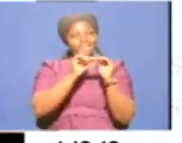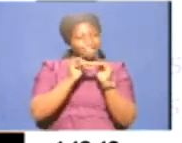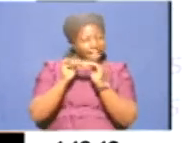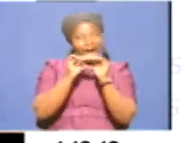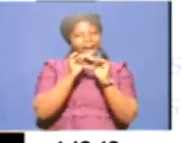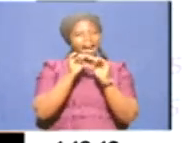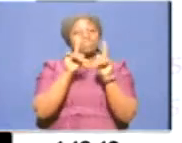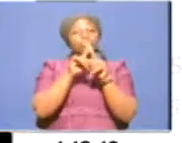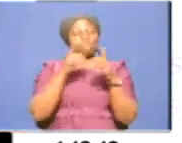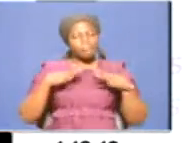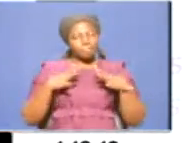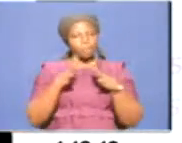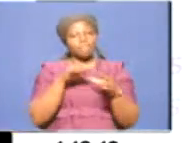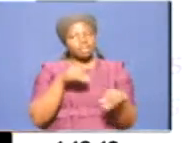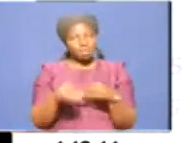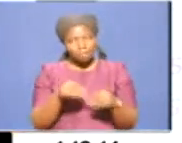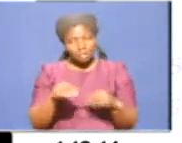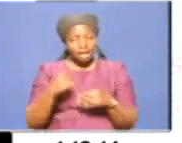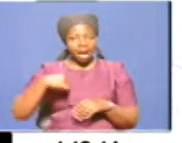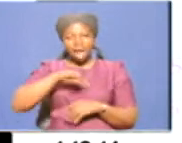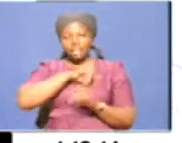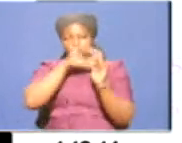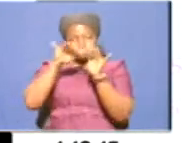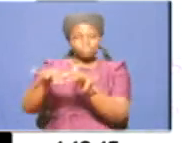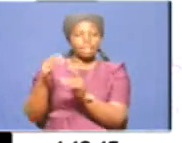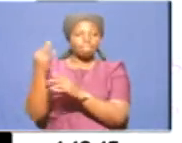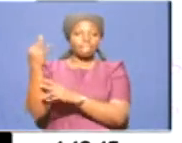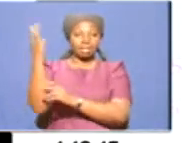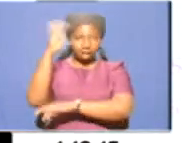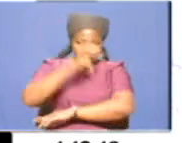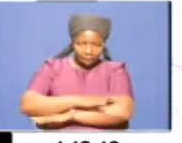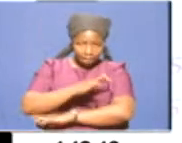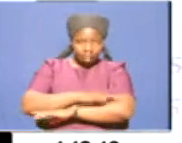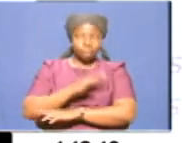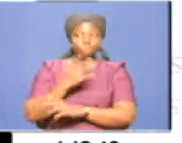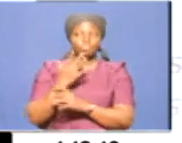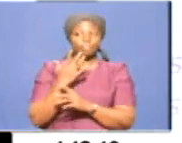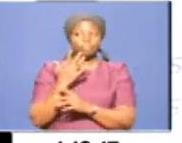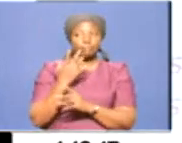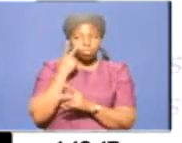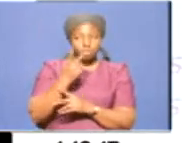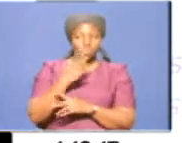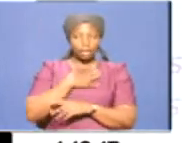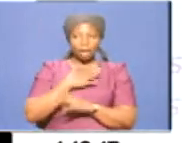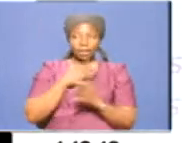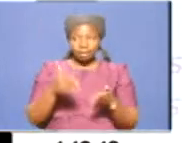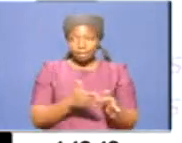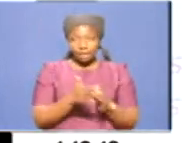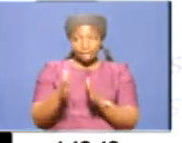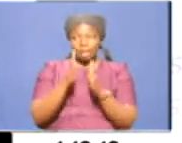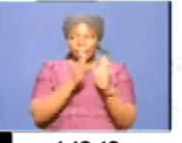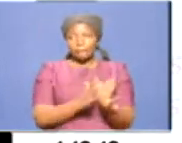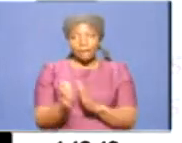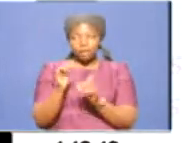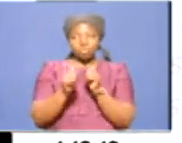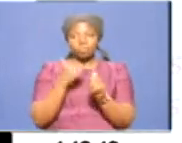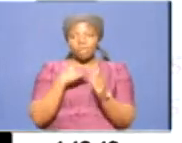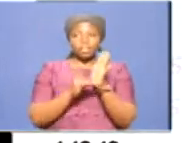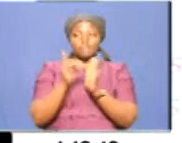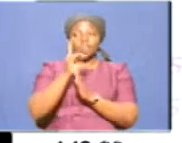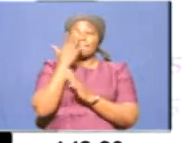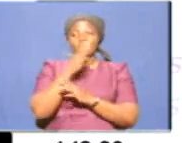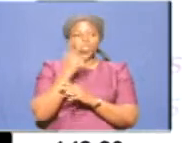with disabilities. We are here for 3 days, basically, you know, looking at our strategic plan that we have developed, looking at you know, so many